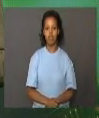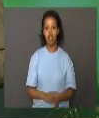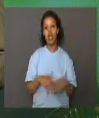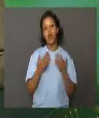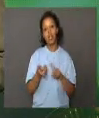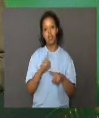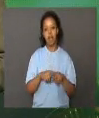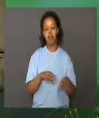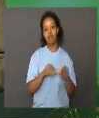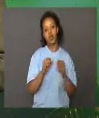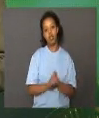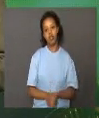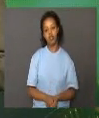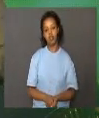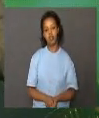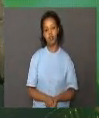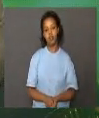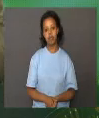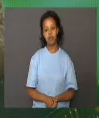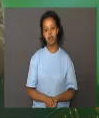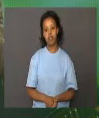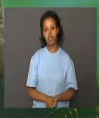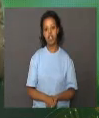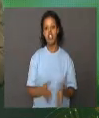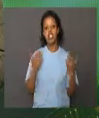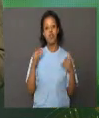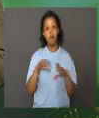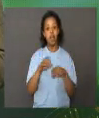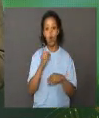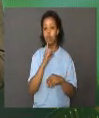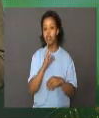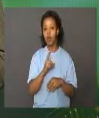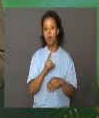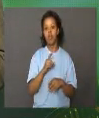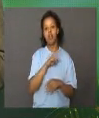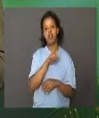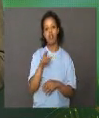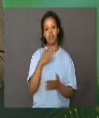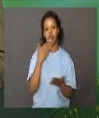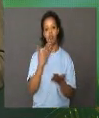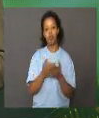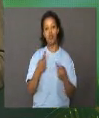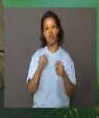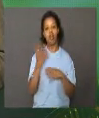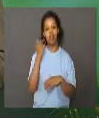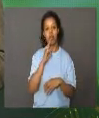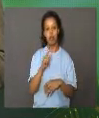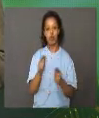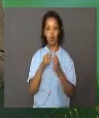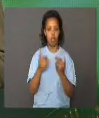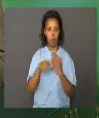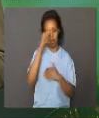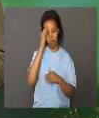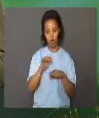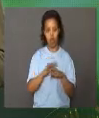Welcome back, students. I hope this activity was a good way to review what we just